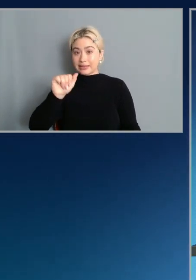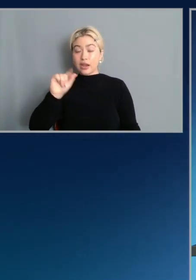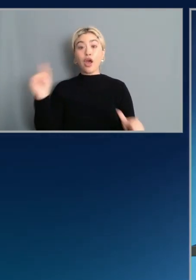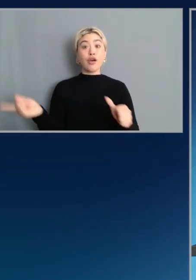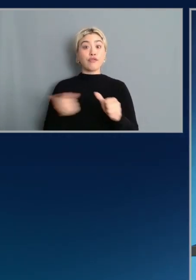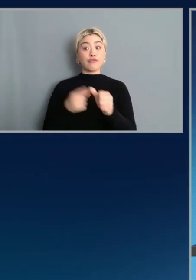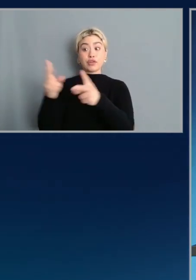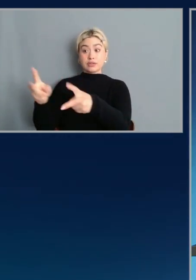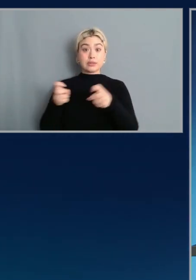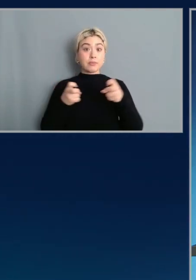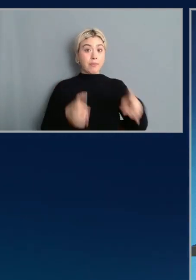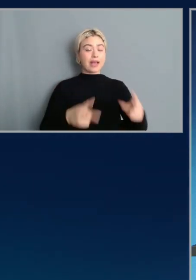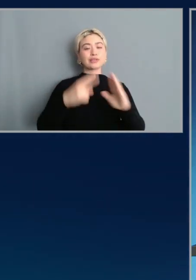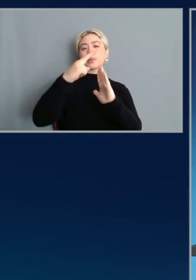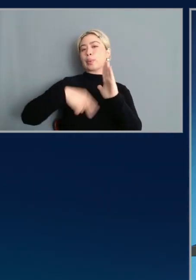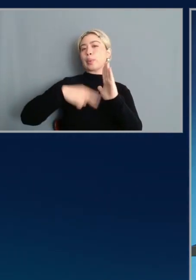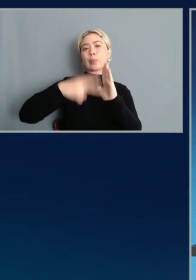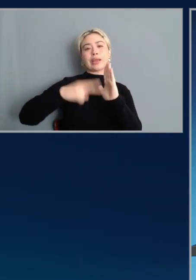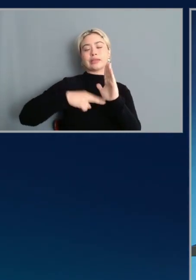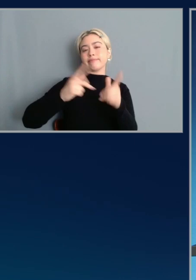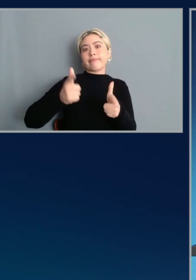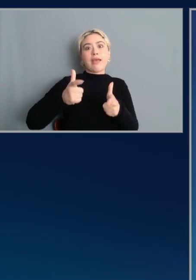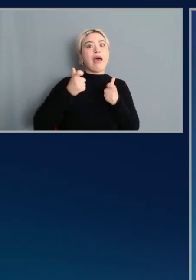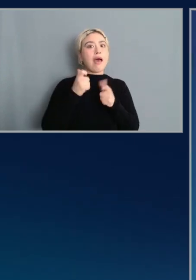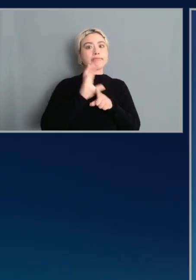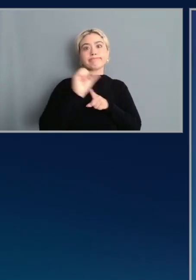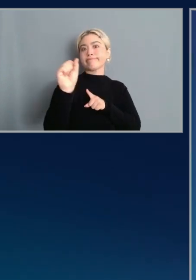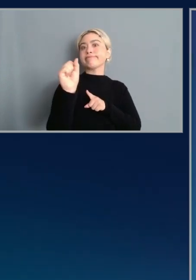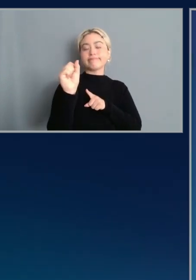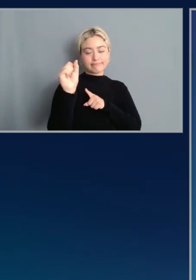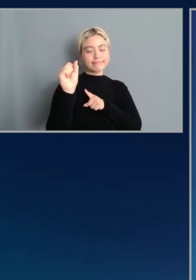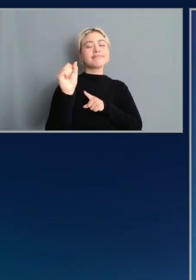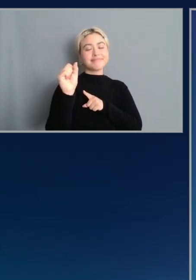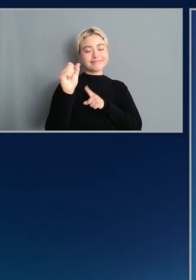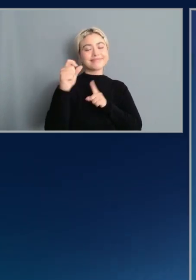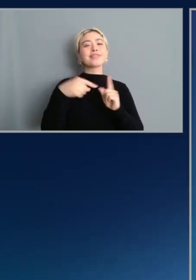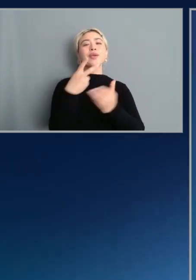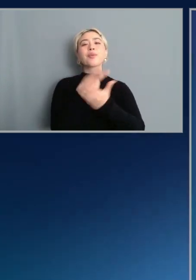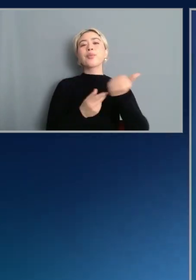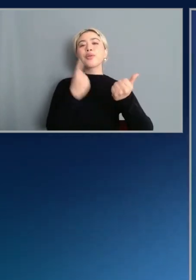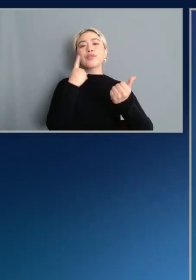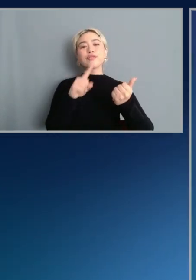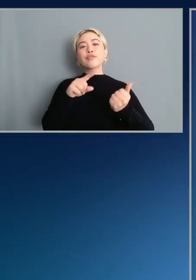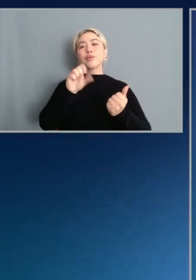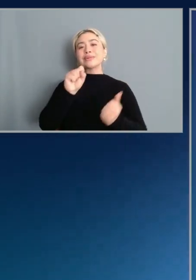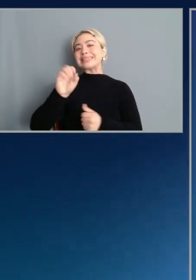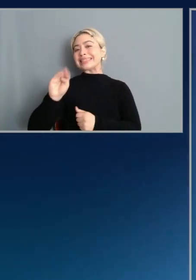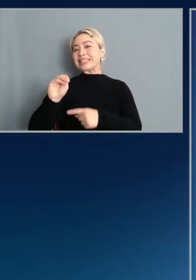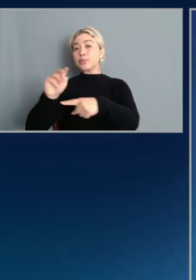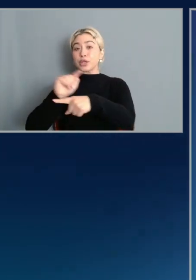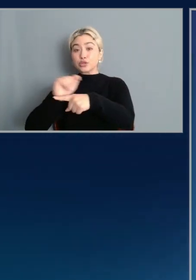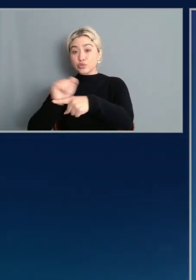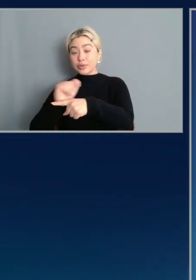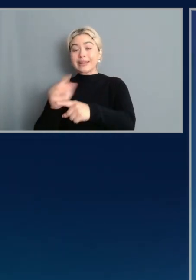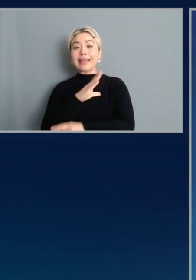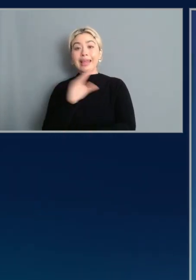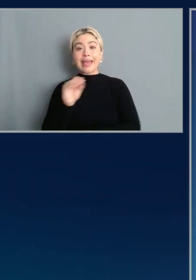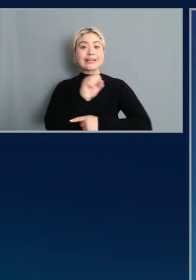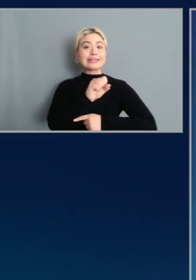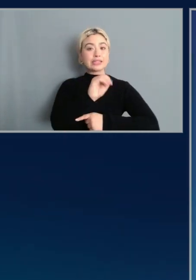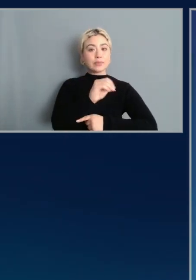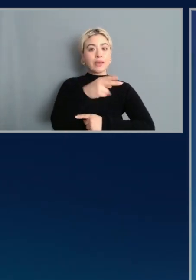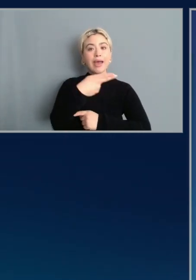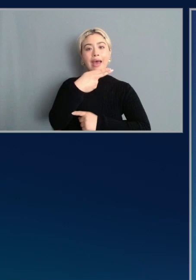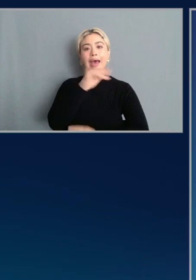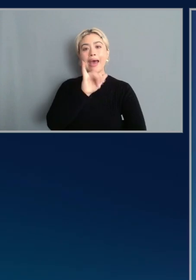reads are just very, very fast. And so this is both for SageMaker training and then for SageMaker HyperPod, which